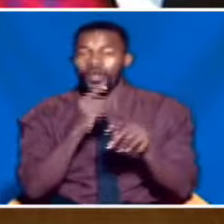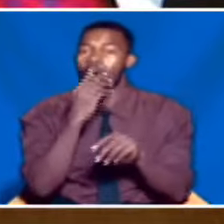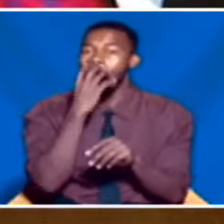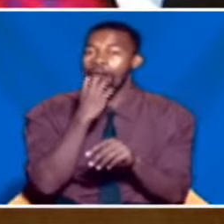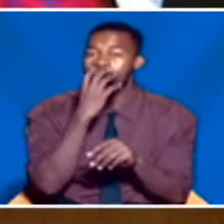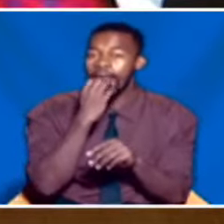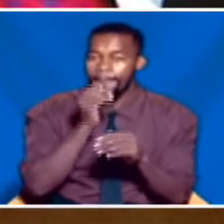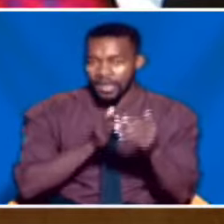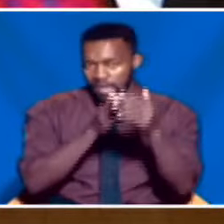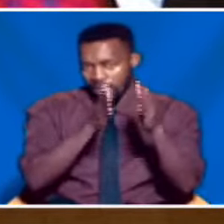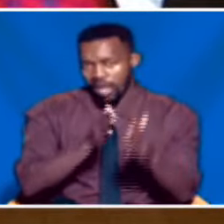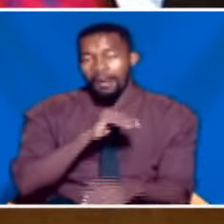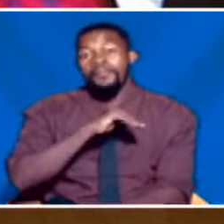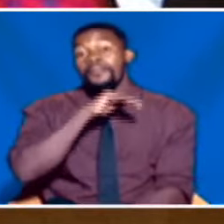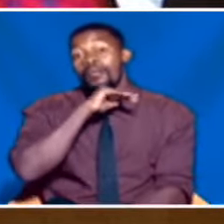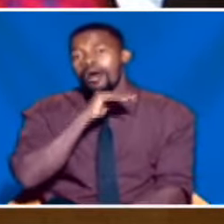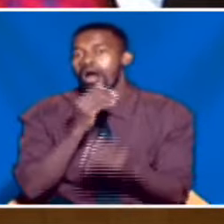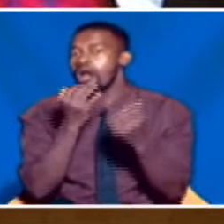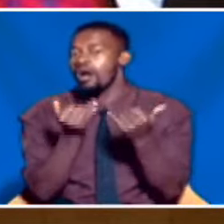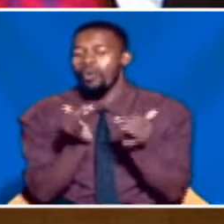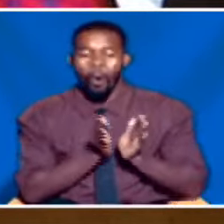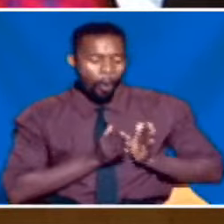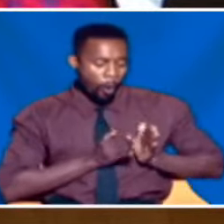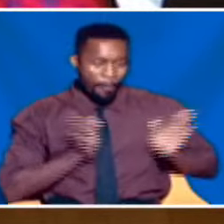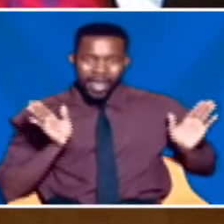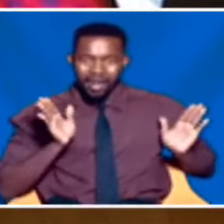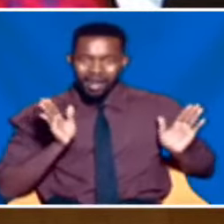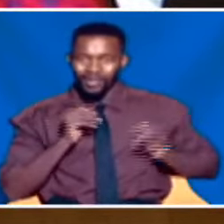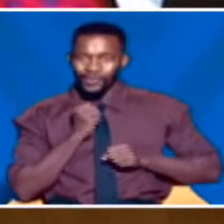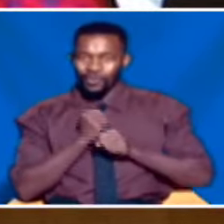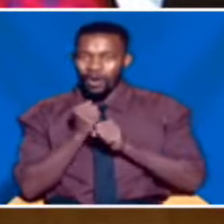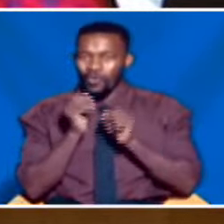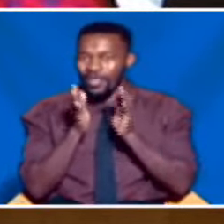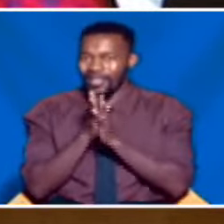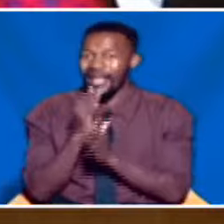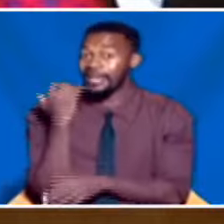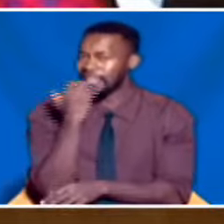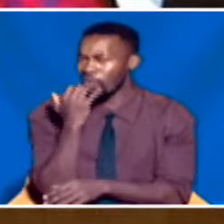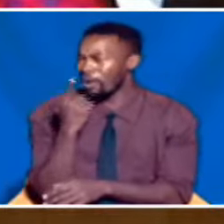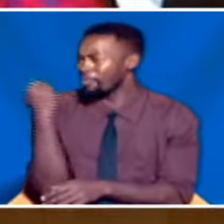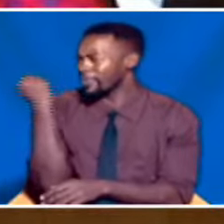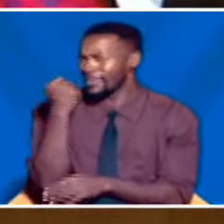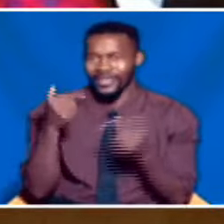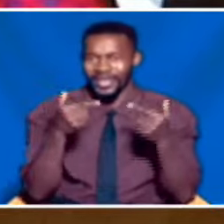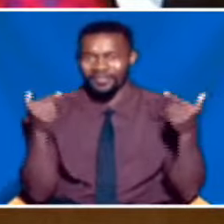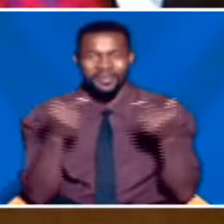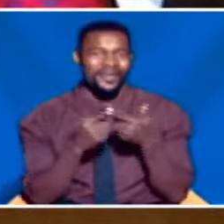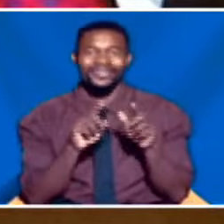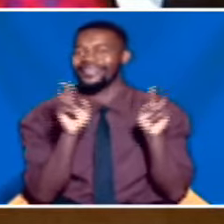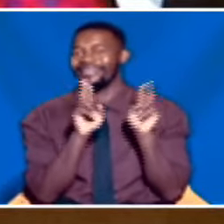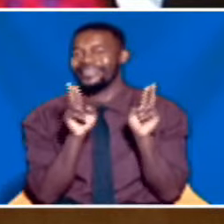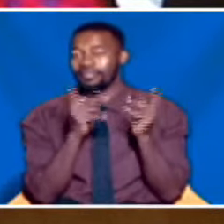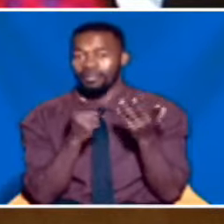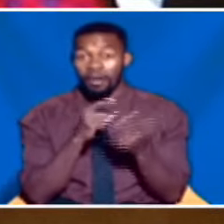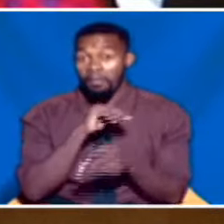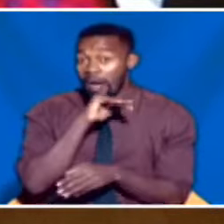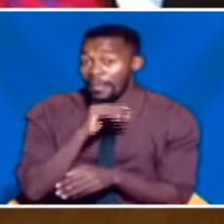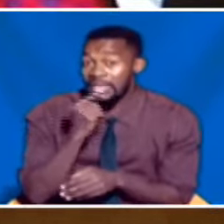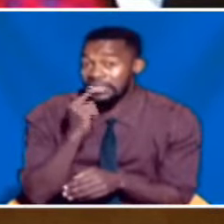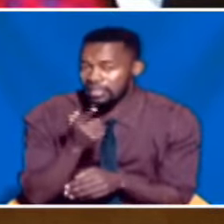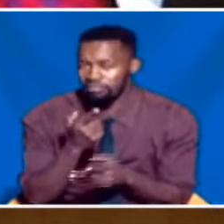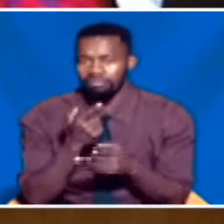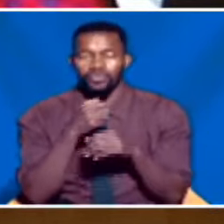open to working with Deputy President Rigathi Gachagua despite their political differences. Raila says this is to ensure that